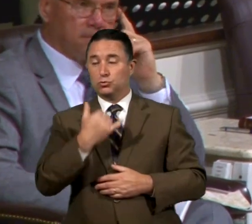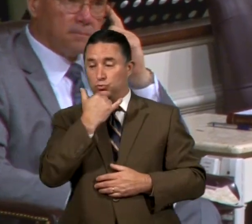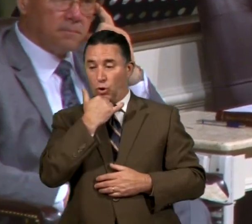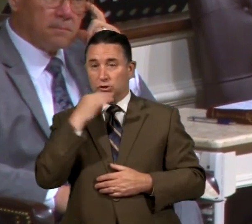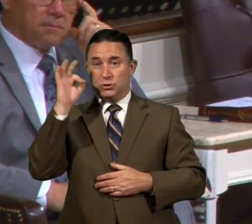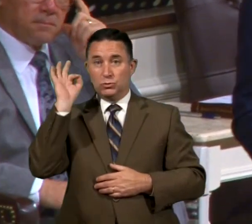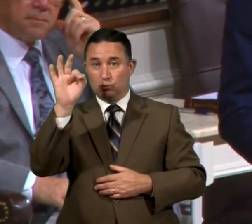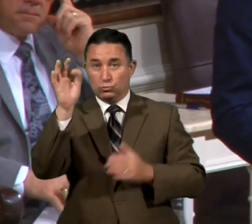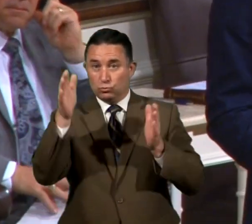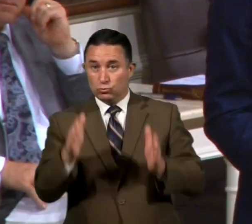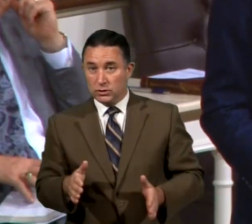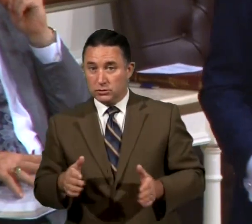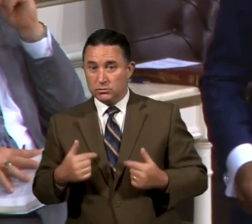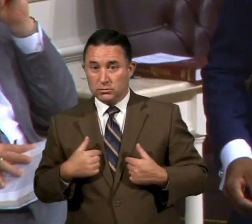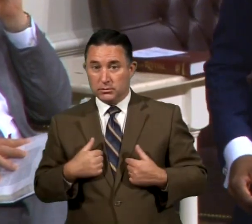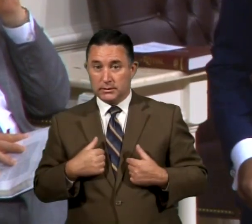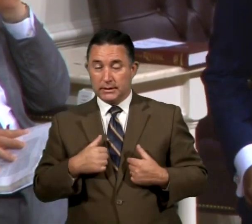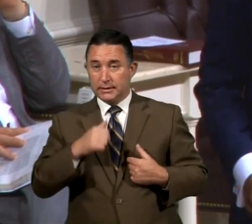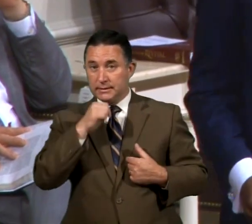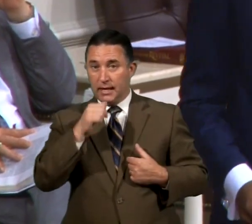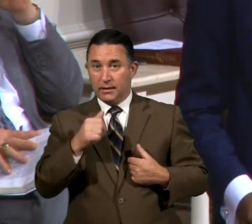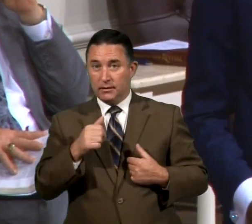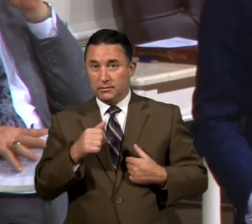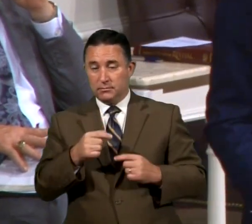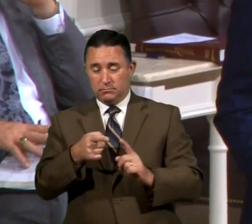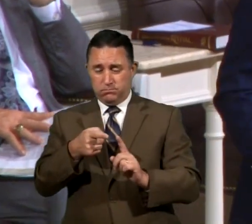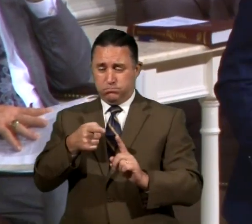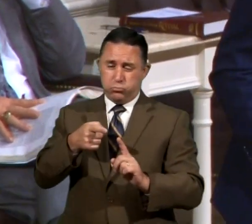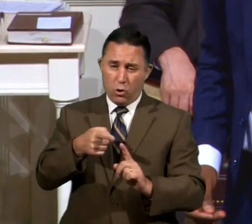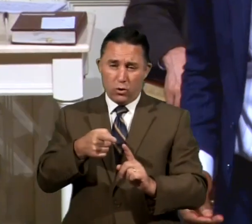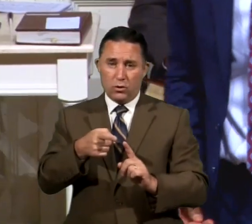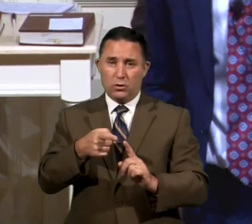preacher if I did not bring this home